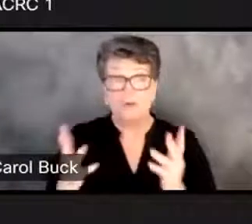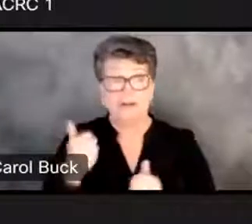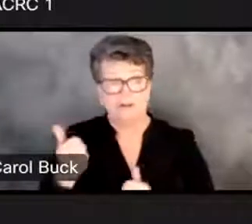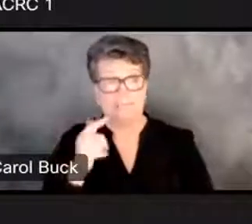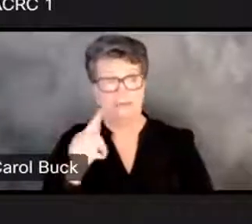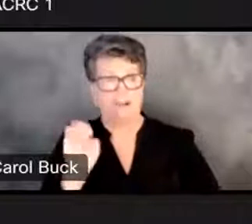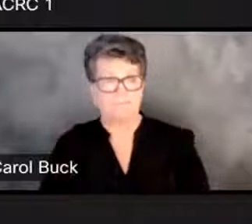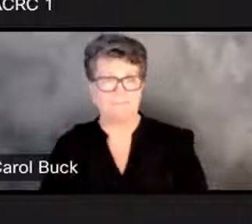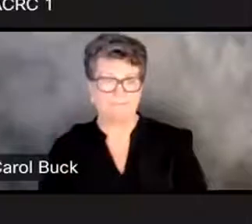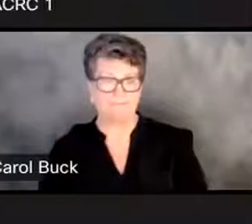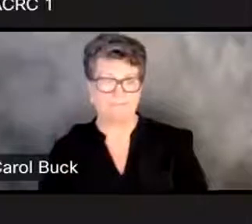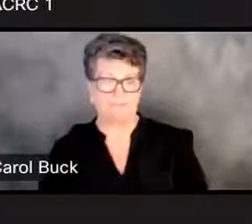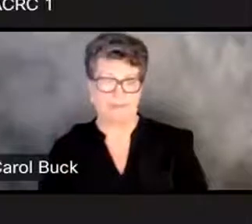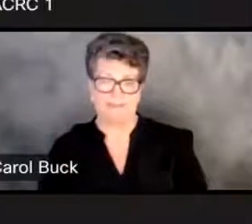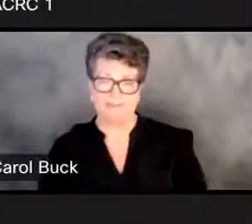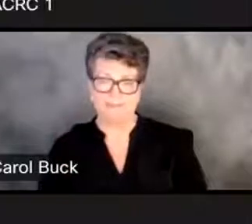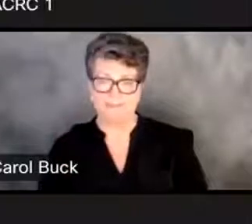Michelle.